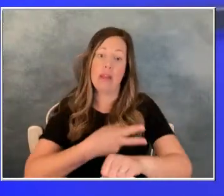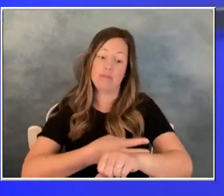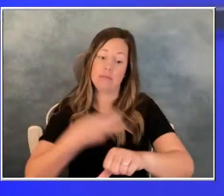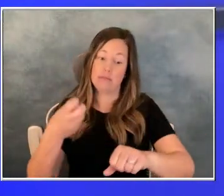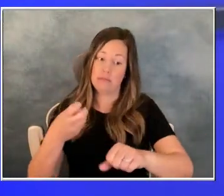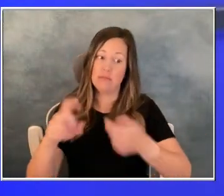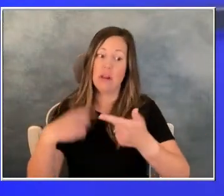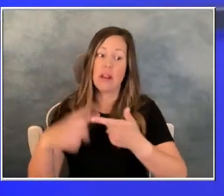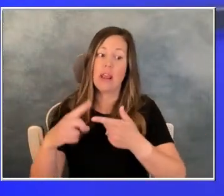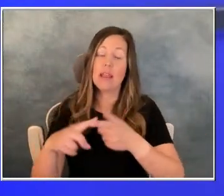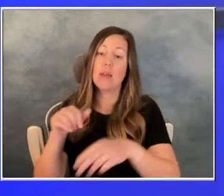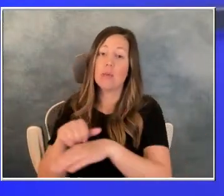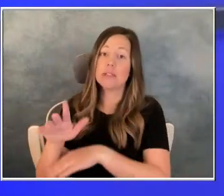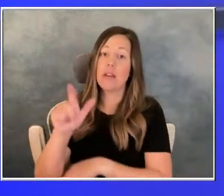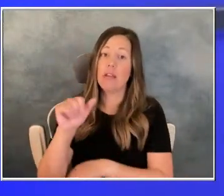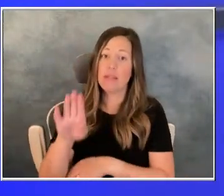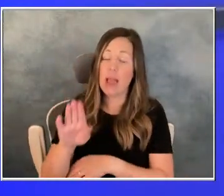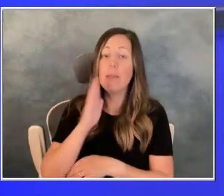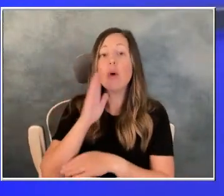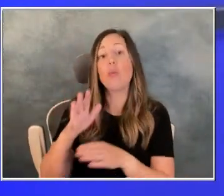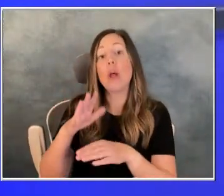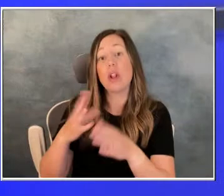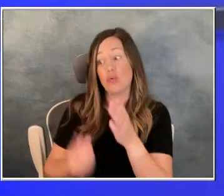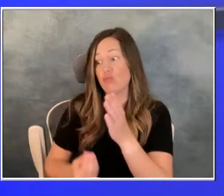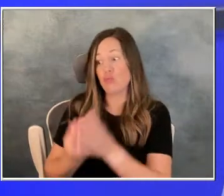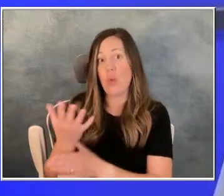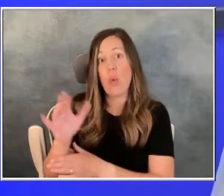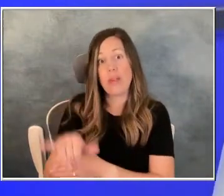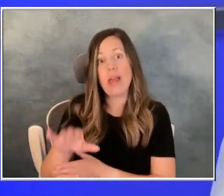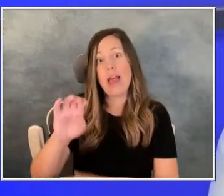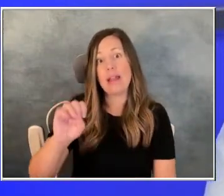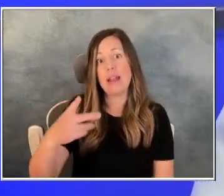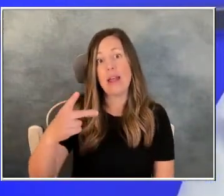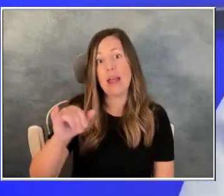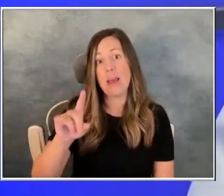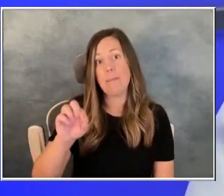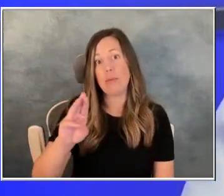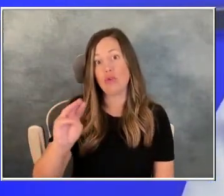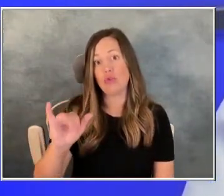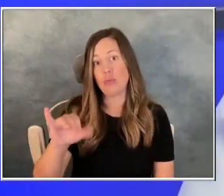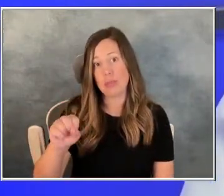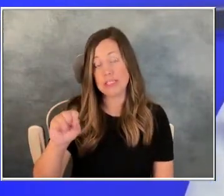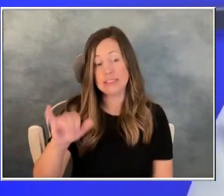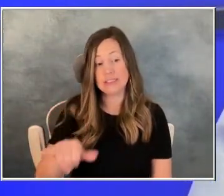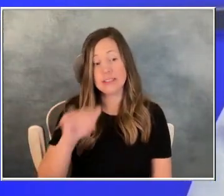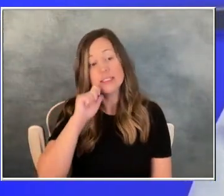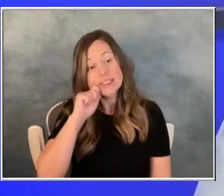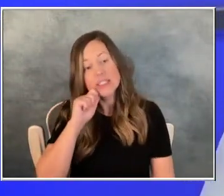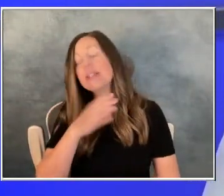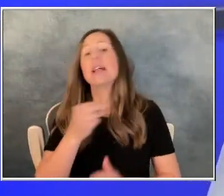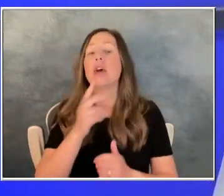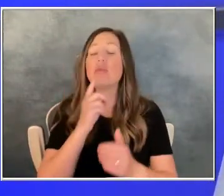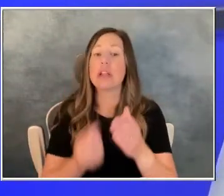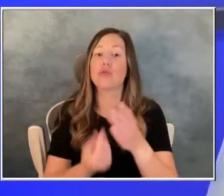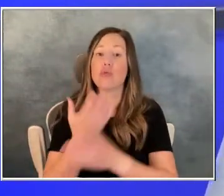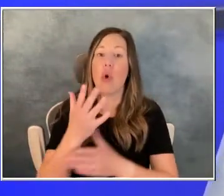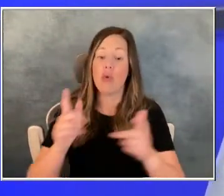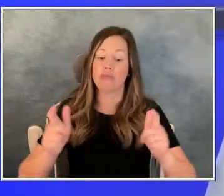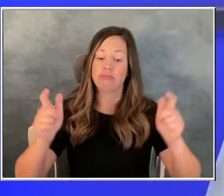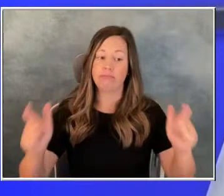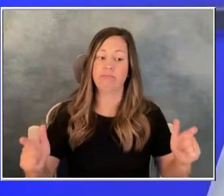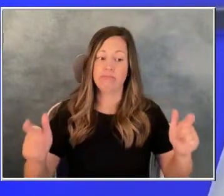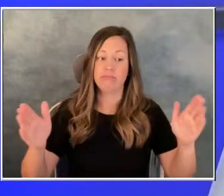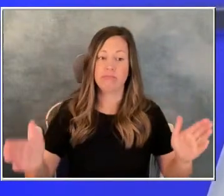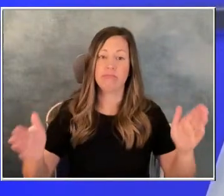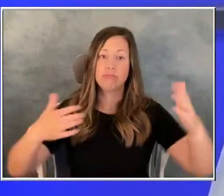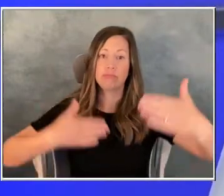to grow the outer layer of skin called epidermis, and it's grown in large sheets. So we have been able to use